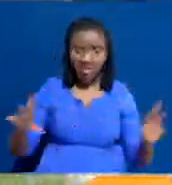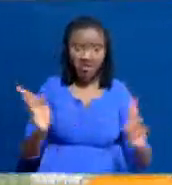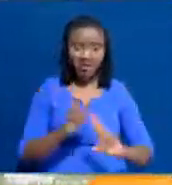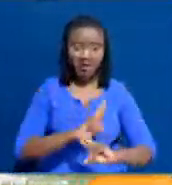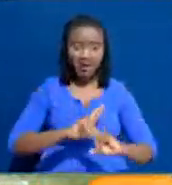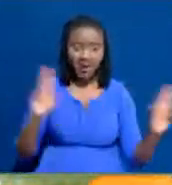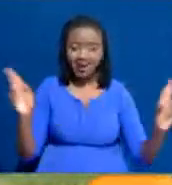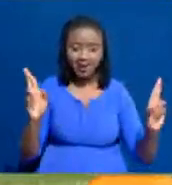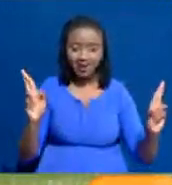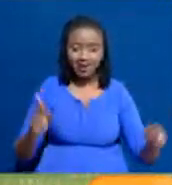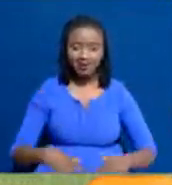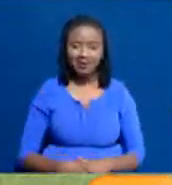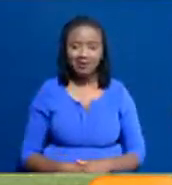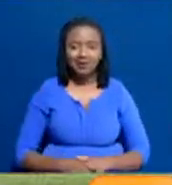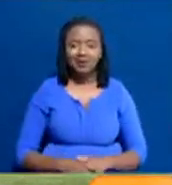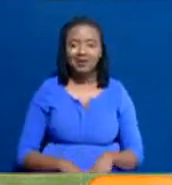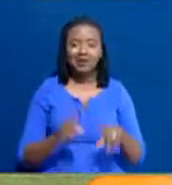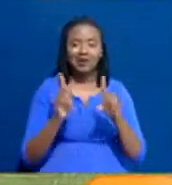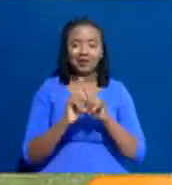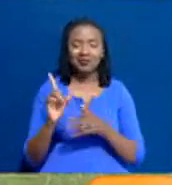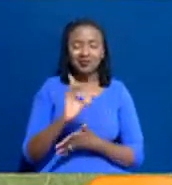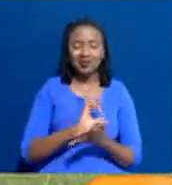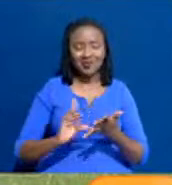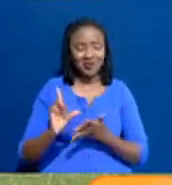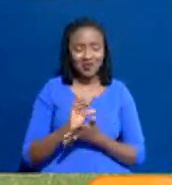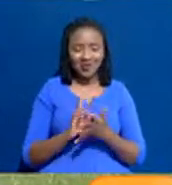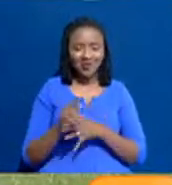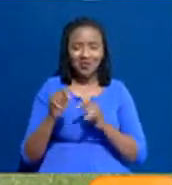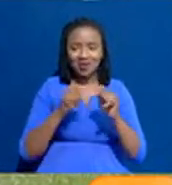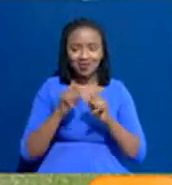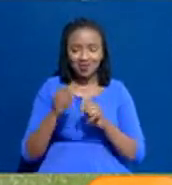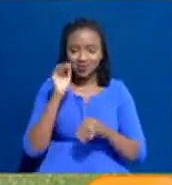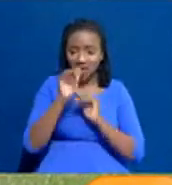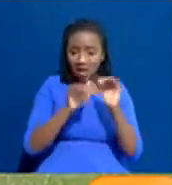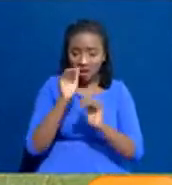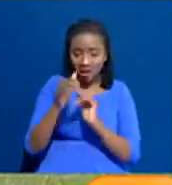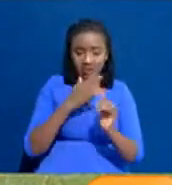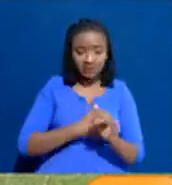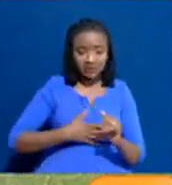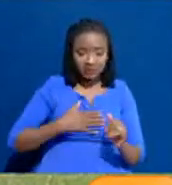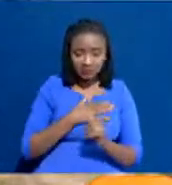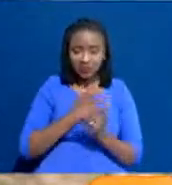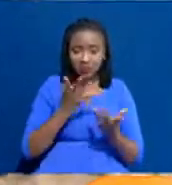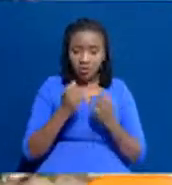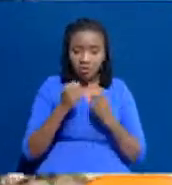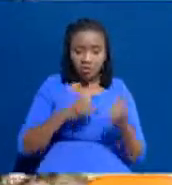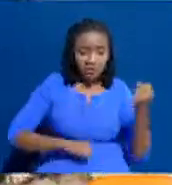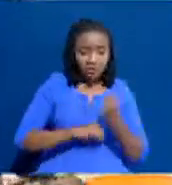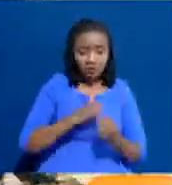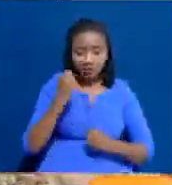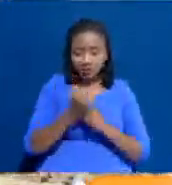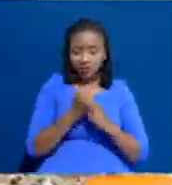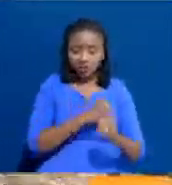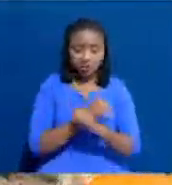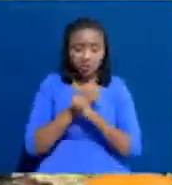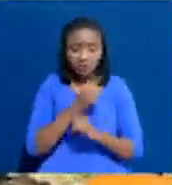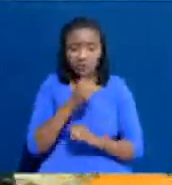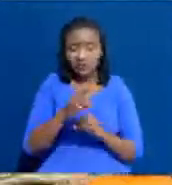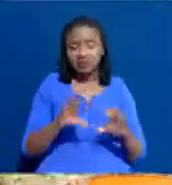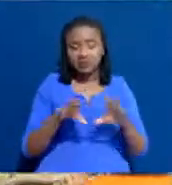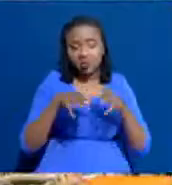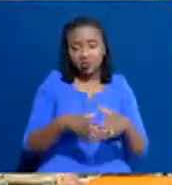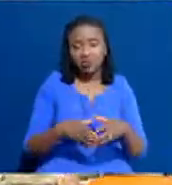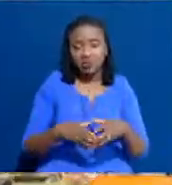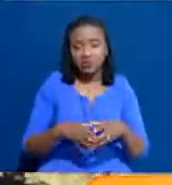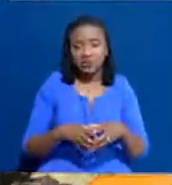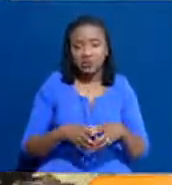local administration, however, is calling for urgent intervention to cushion the community that often has to contend with strained